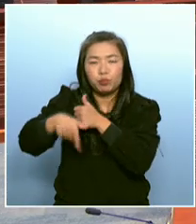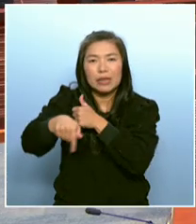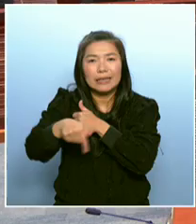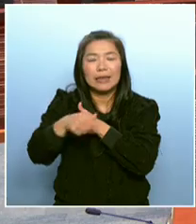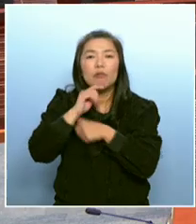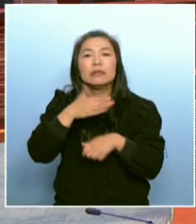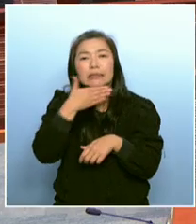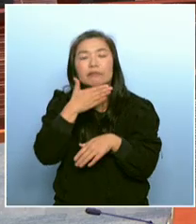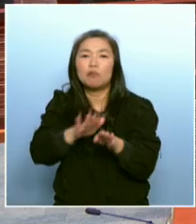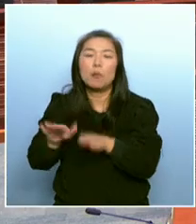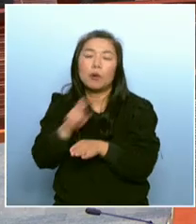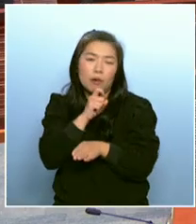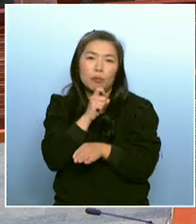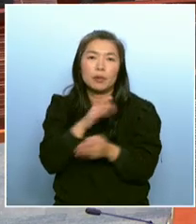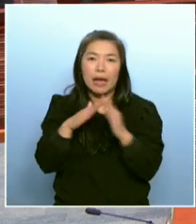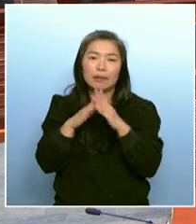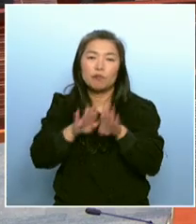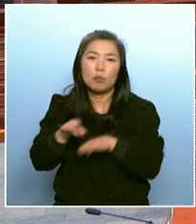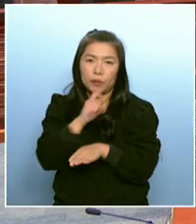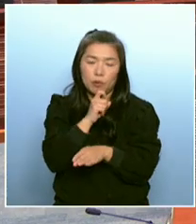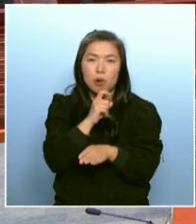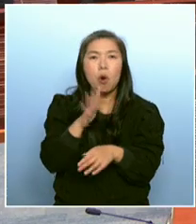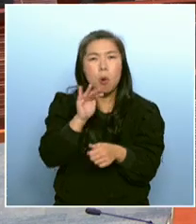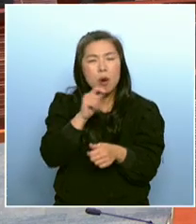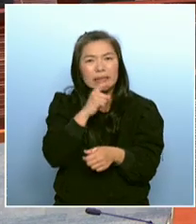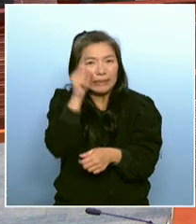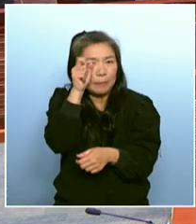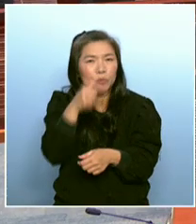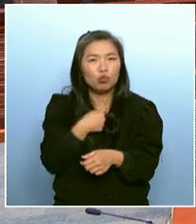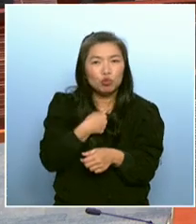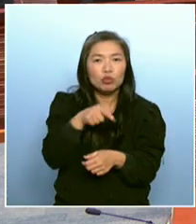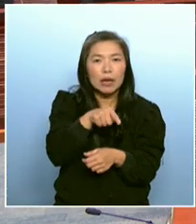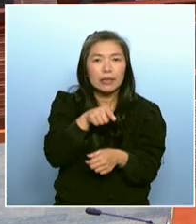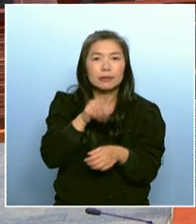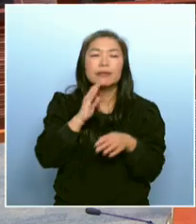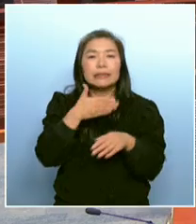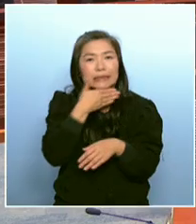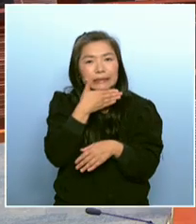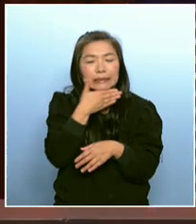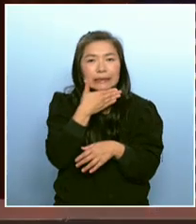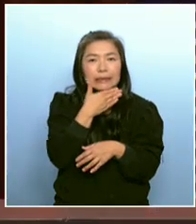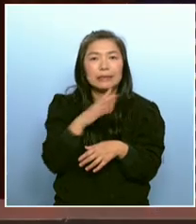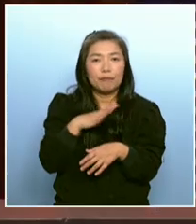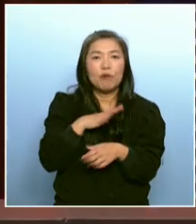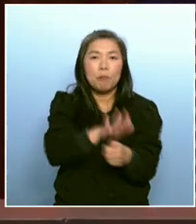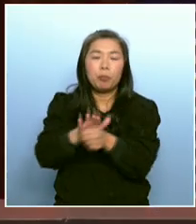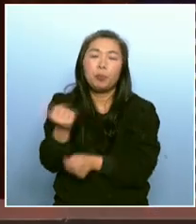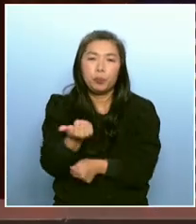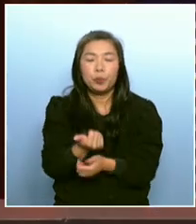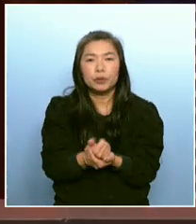Under the SWD, there are various service programs for young children as well as adolescents to take care